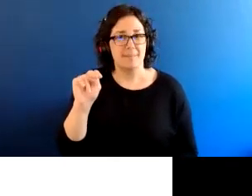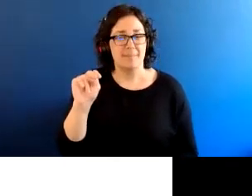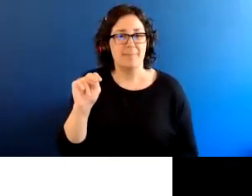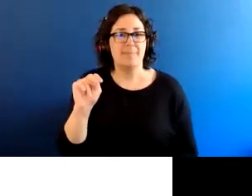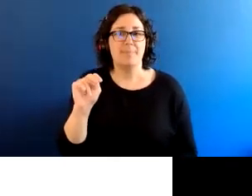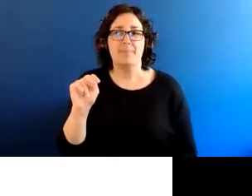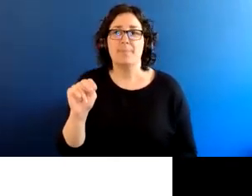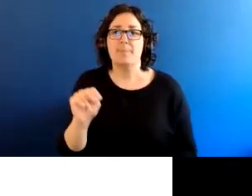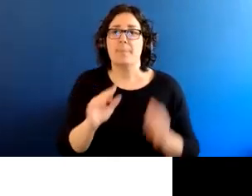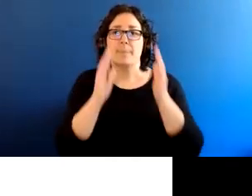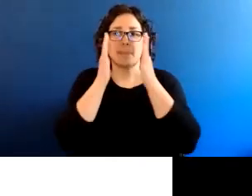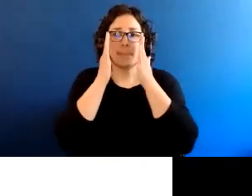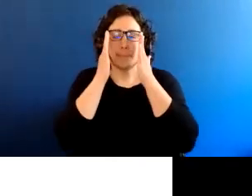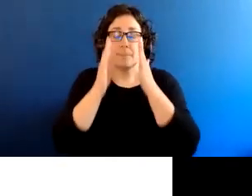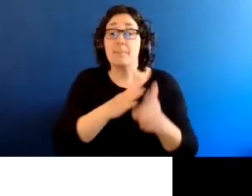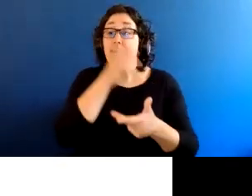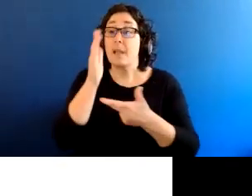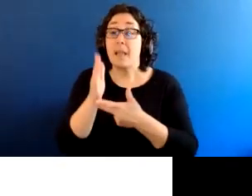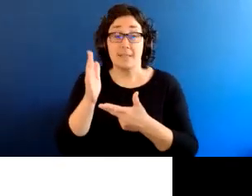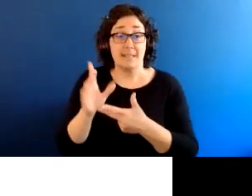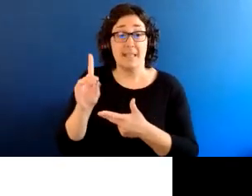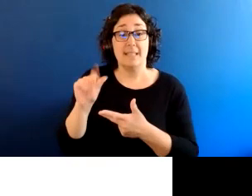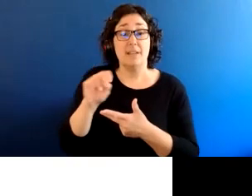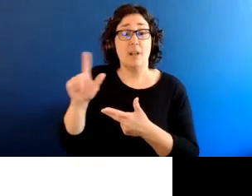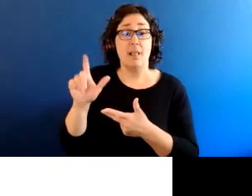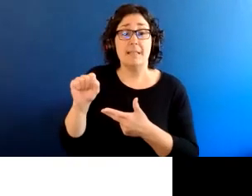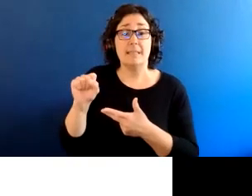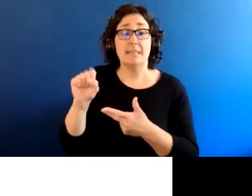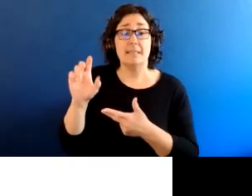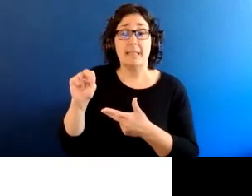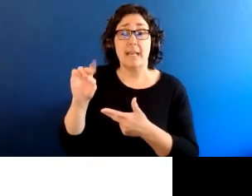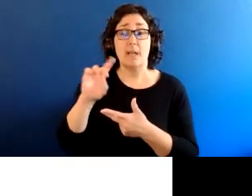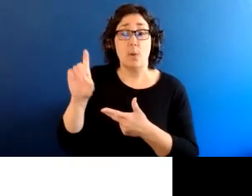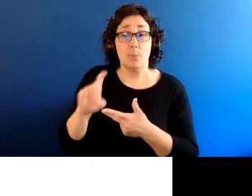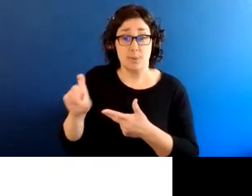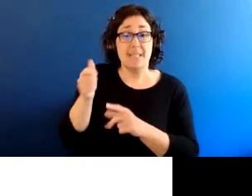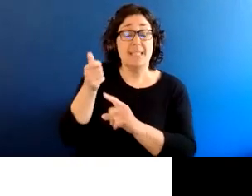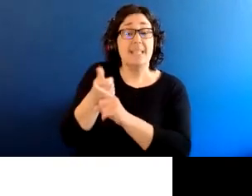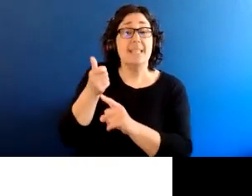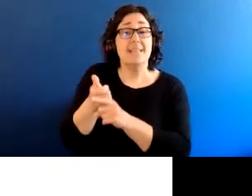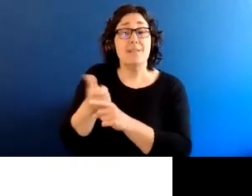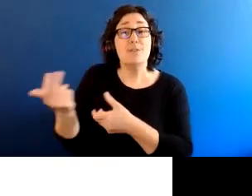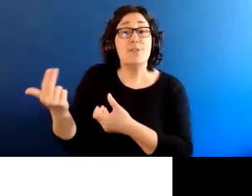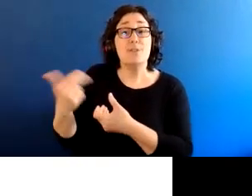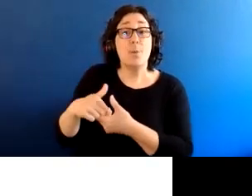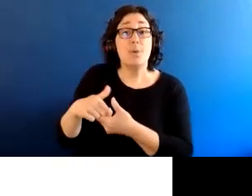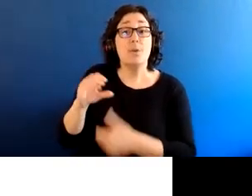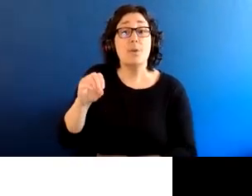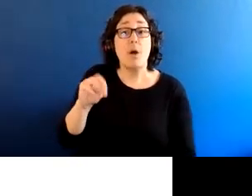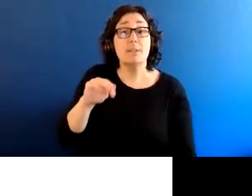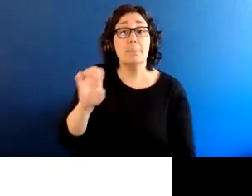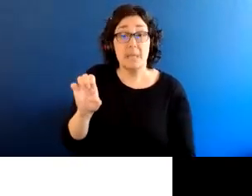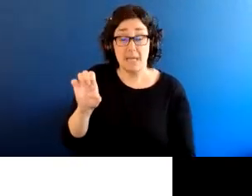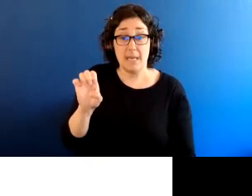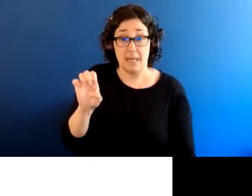All right. And lastly, I have Daniel Sando. He joined OSME in the Pacific